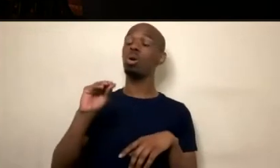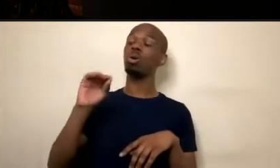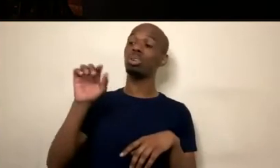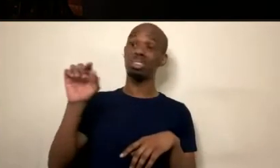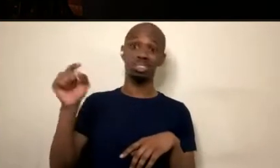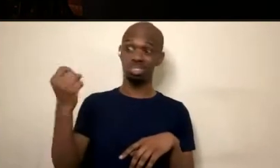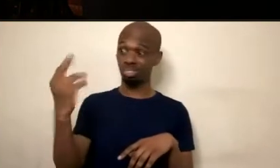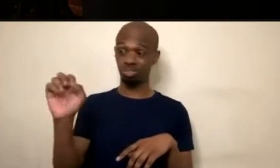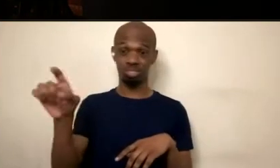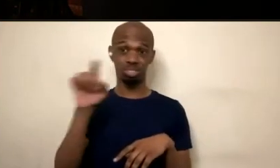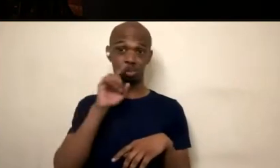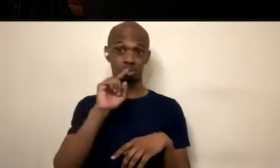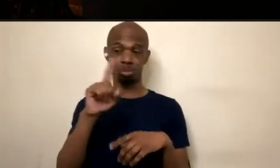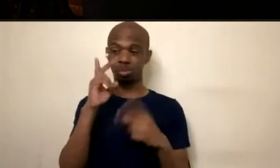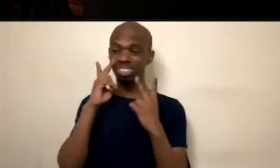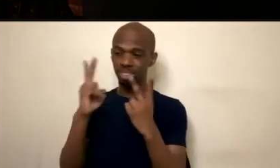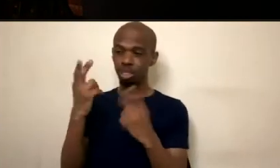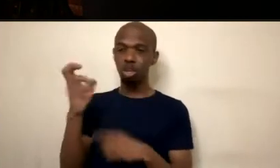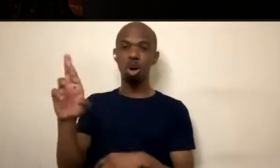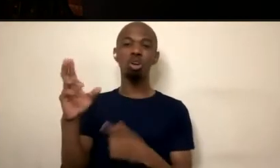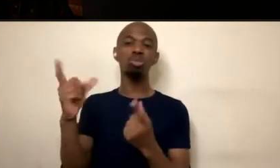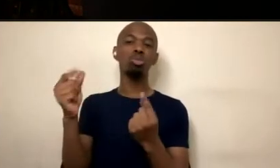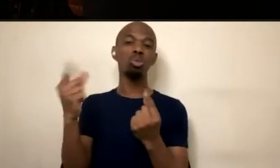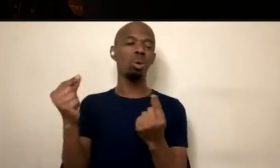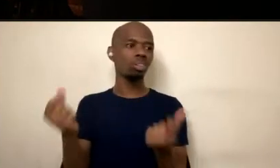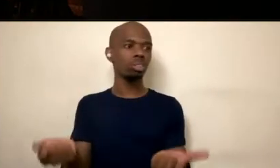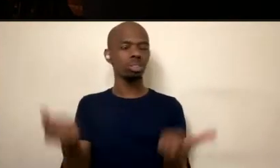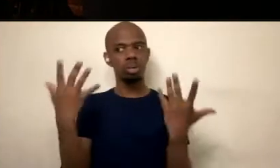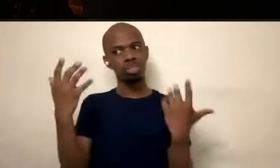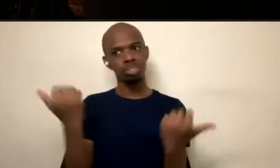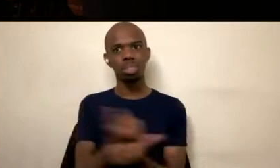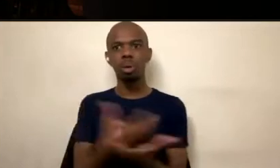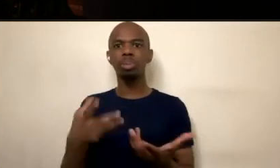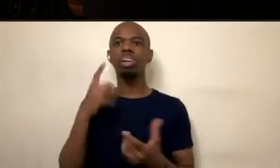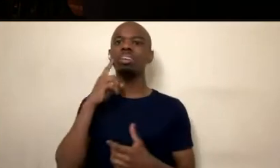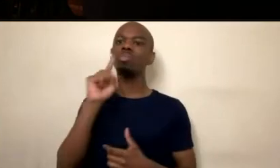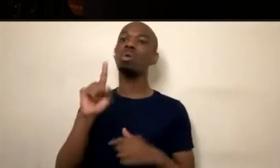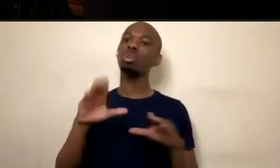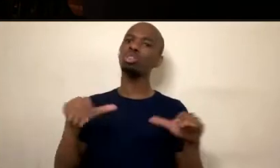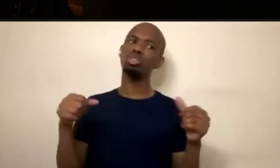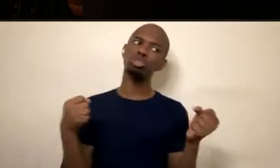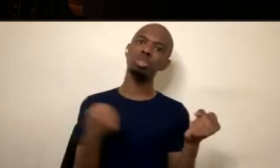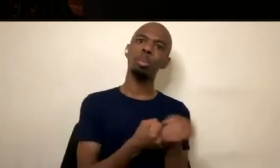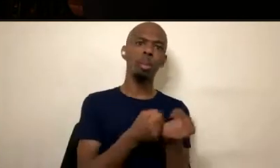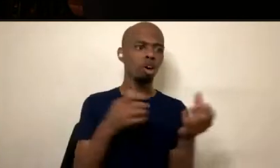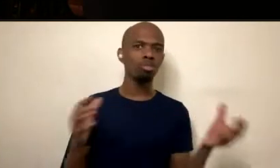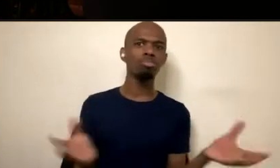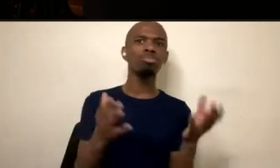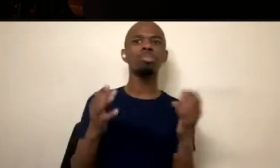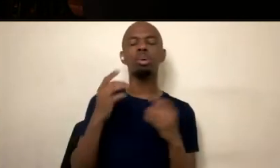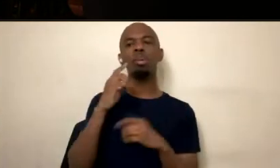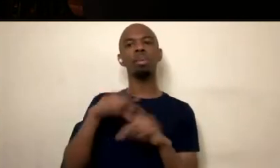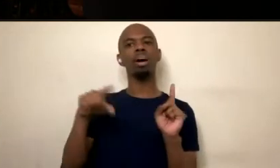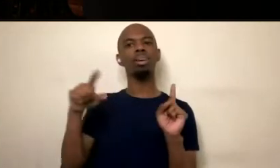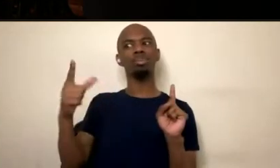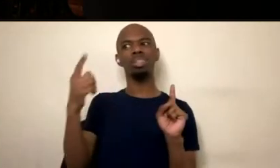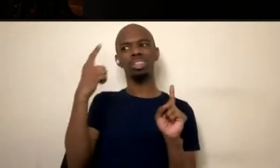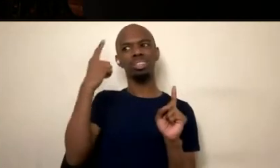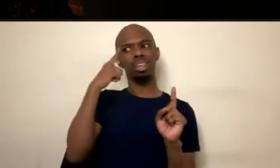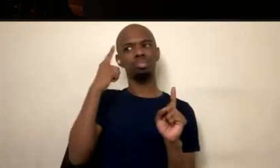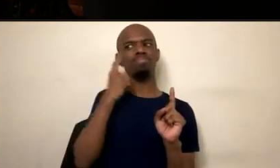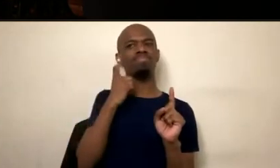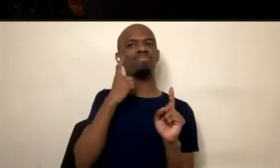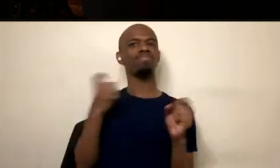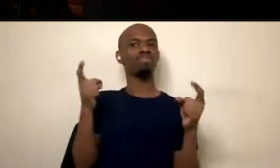So I'm often thinking about, gee, Gwen, what did you do deep in the night? You know, who did you cry for deep in the